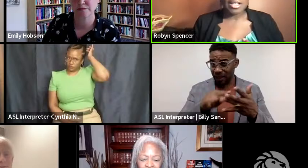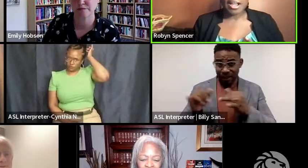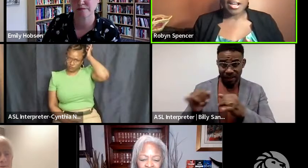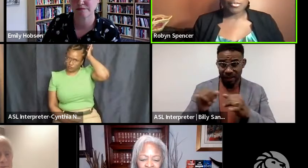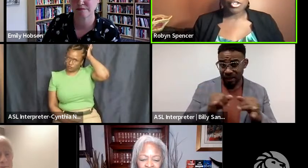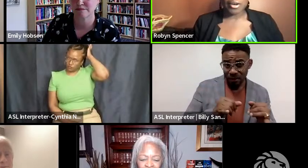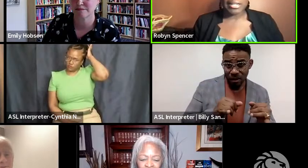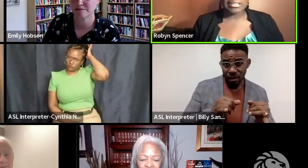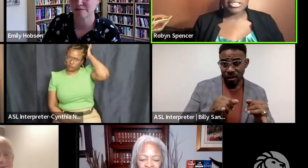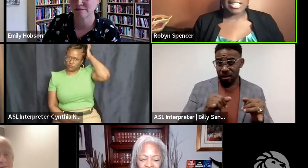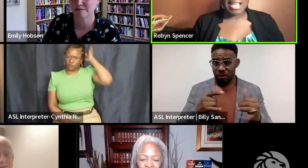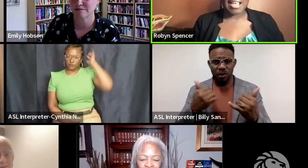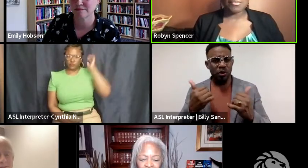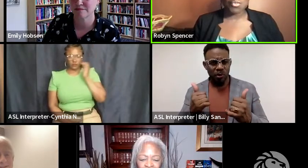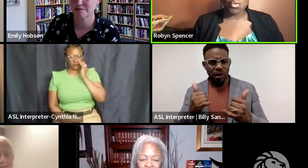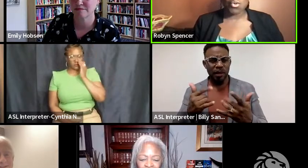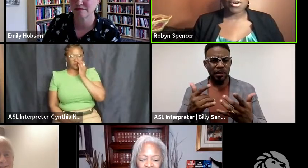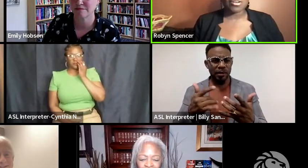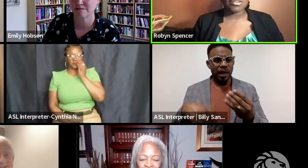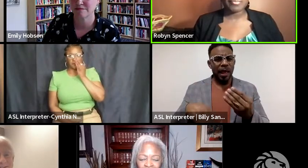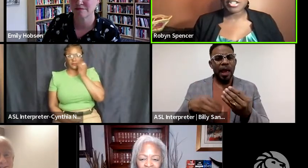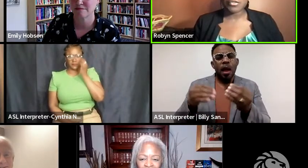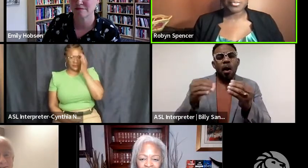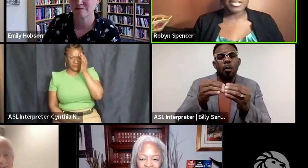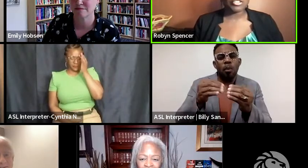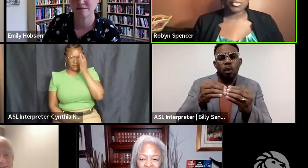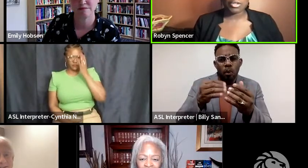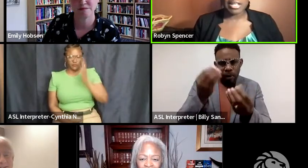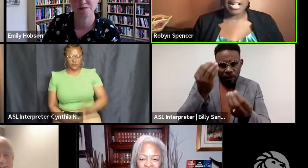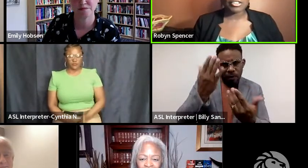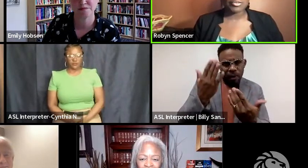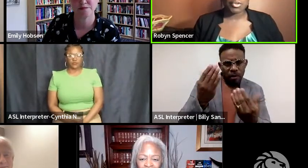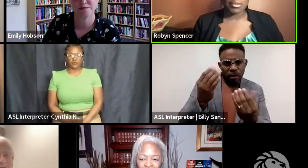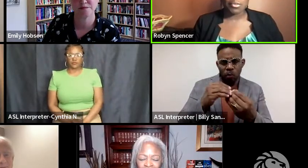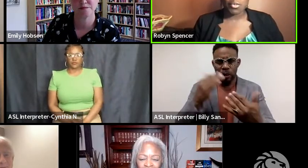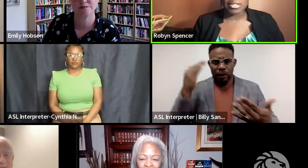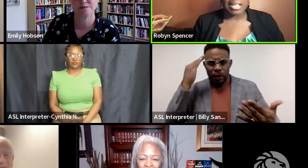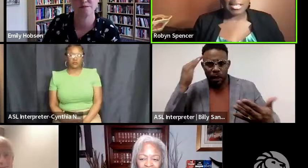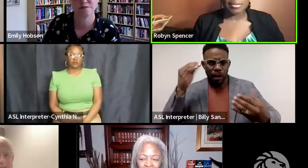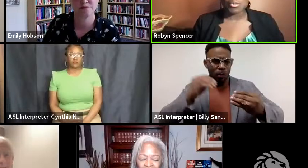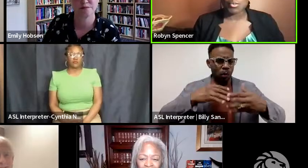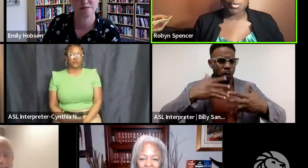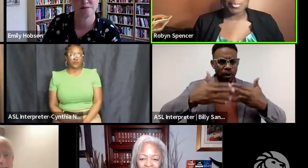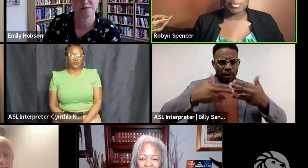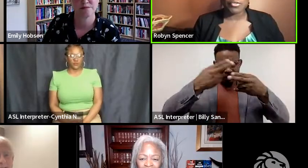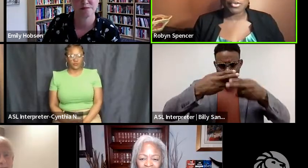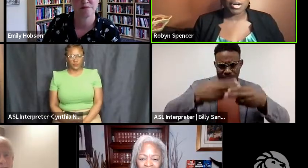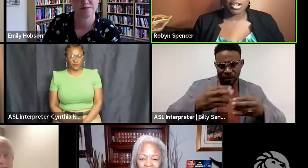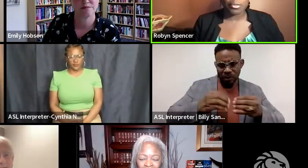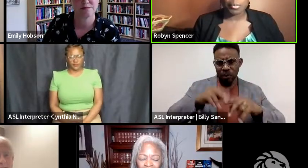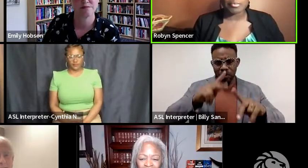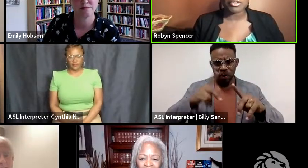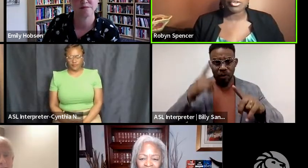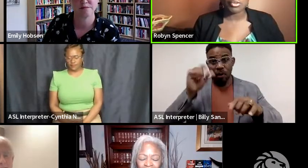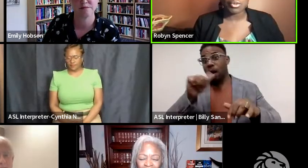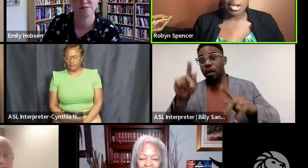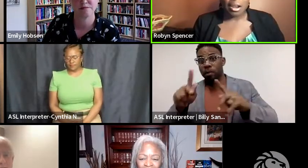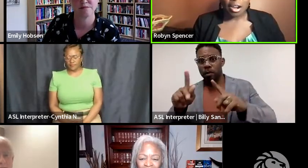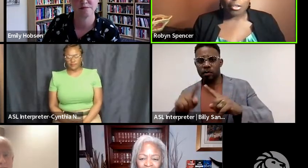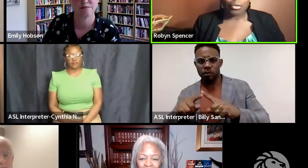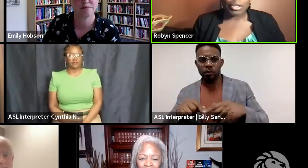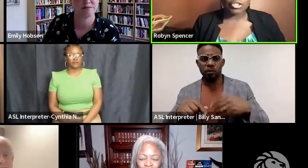individual? We're trying to just add more information, more knowledge, more names, more people for other people